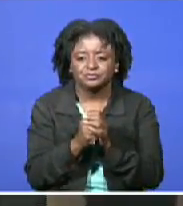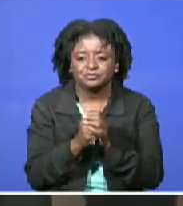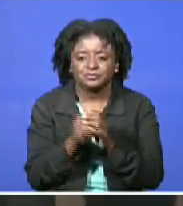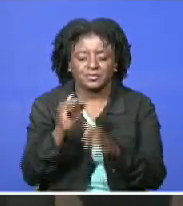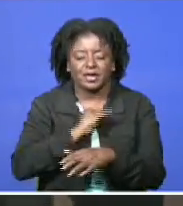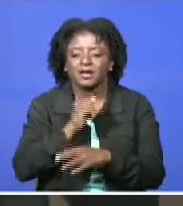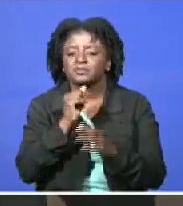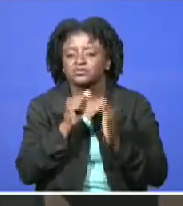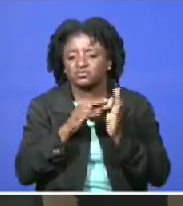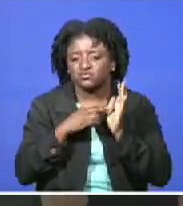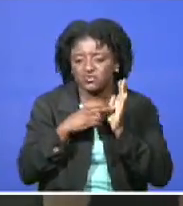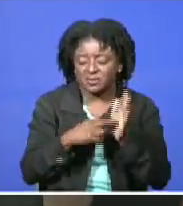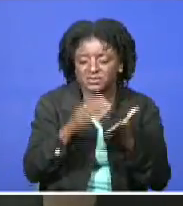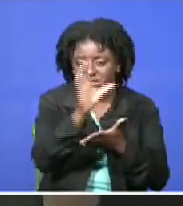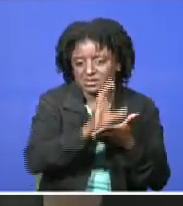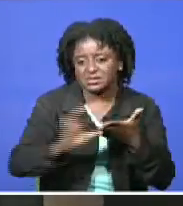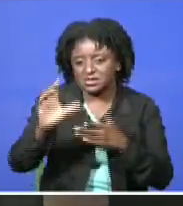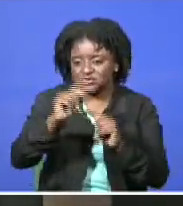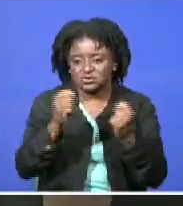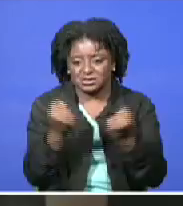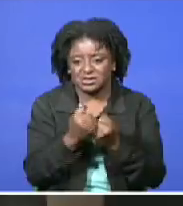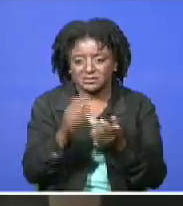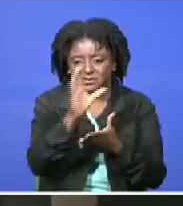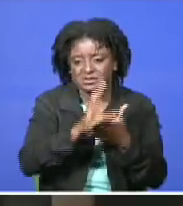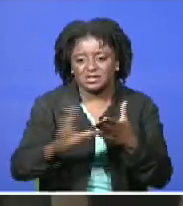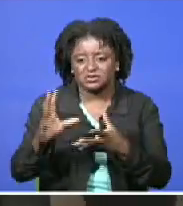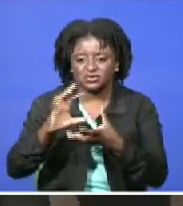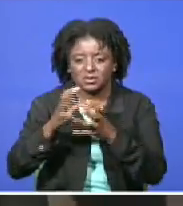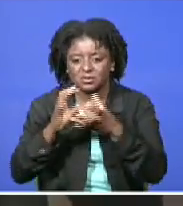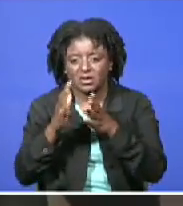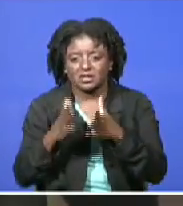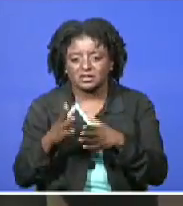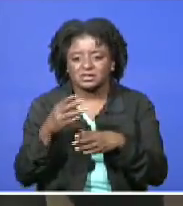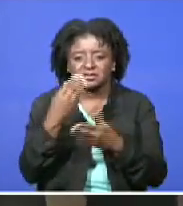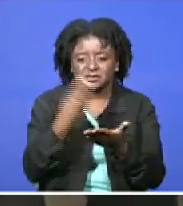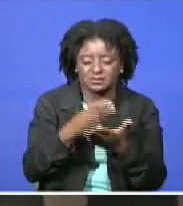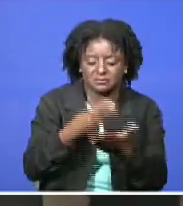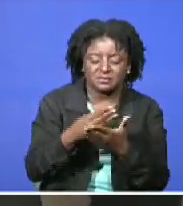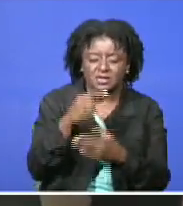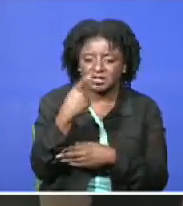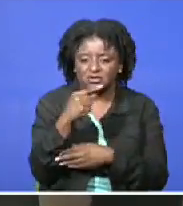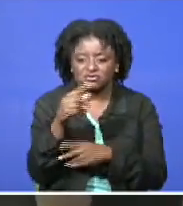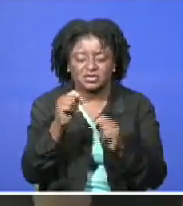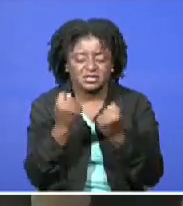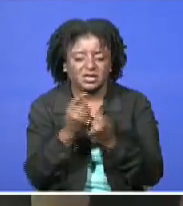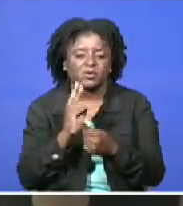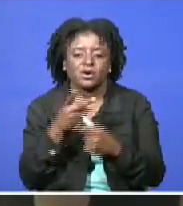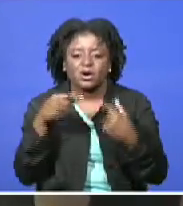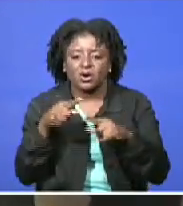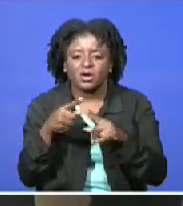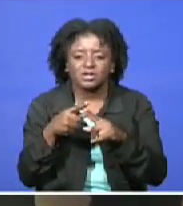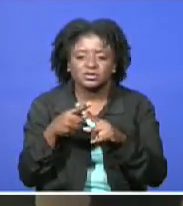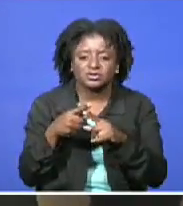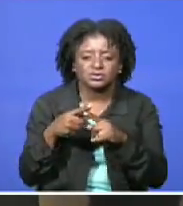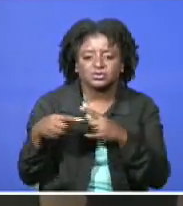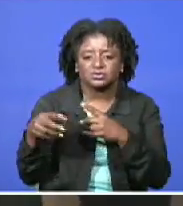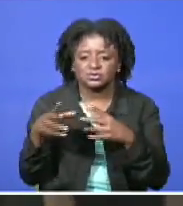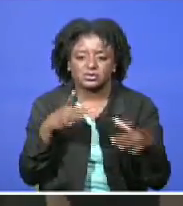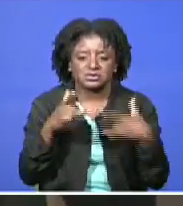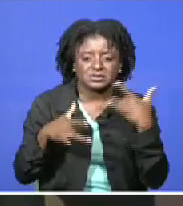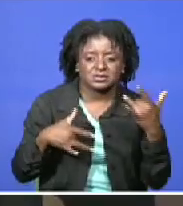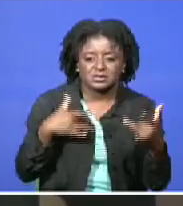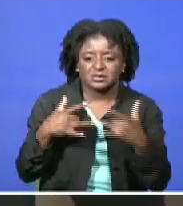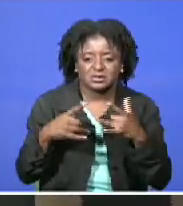I am representing the Central team, Central Ballers, the Money Green team. We are going to razzle and dazzle